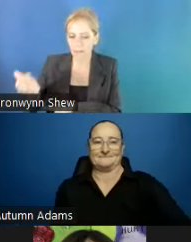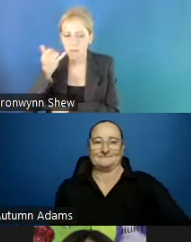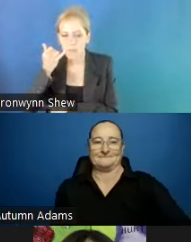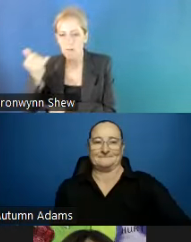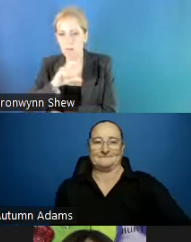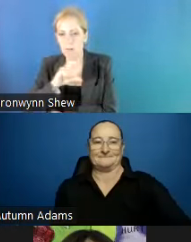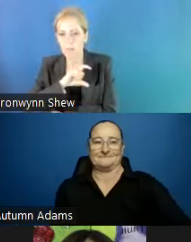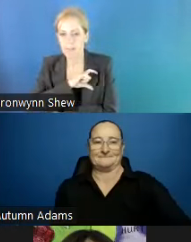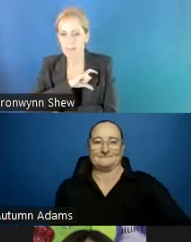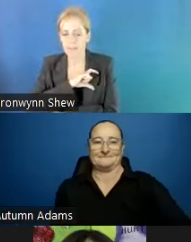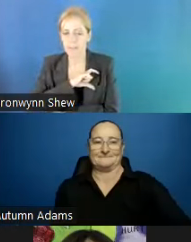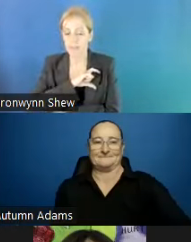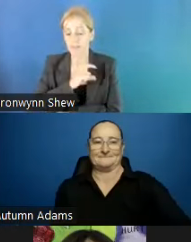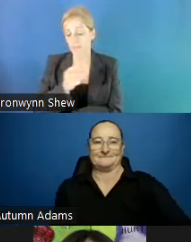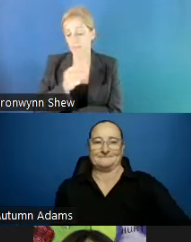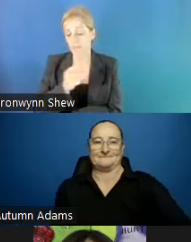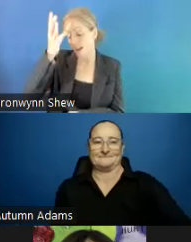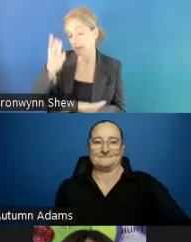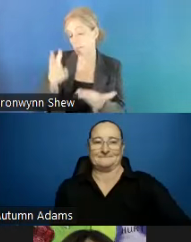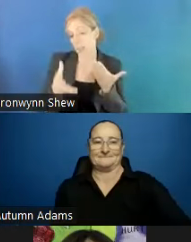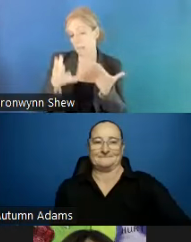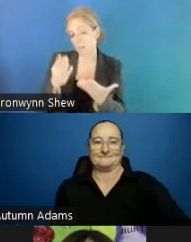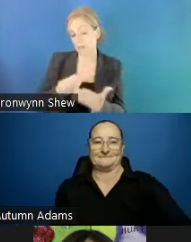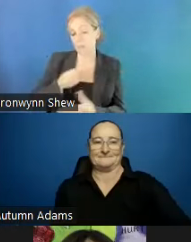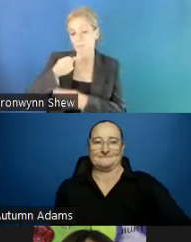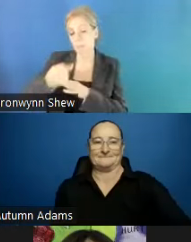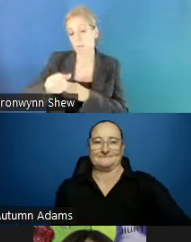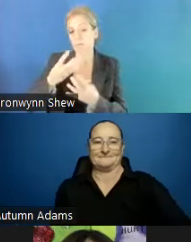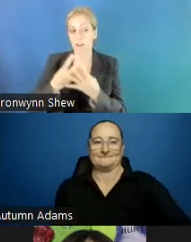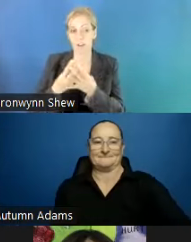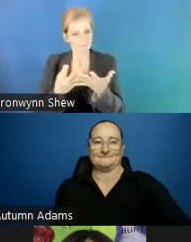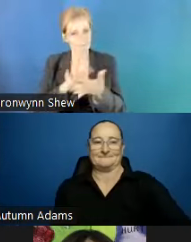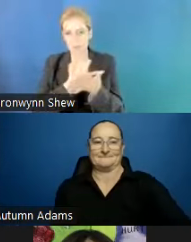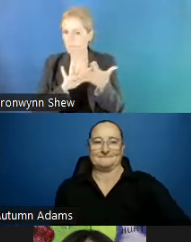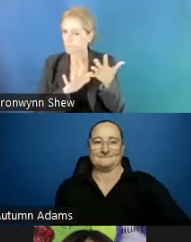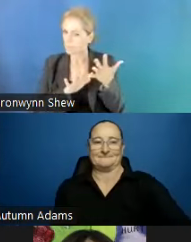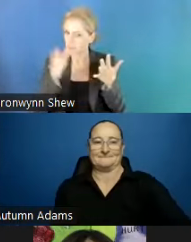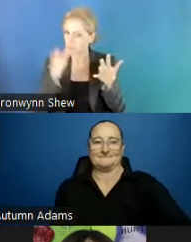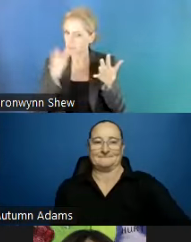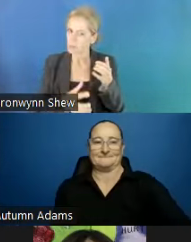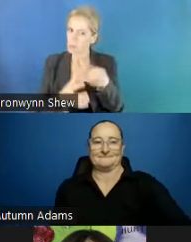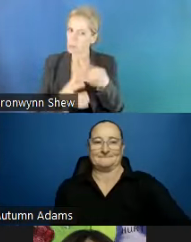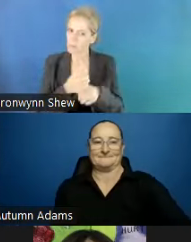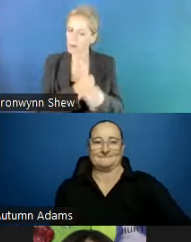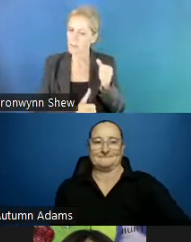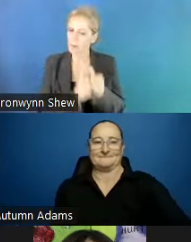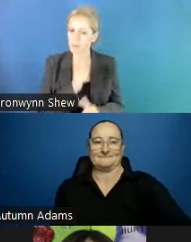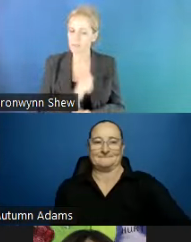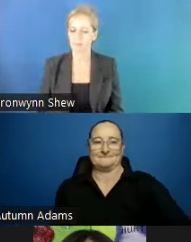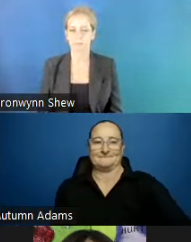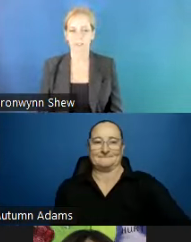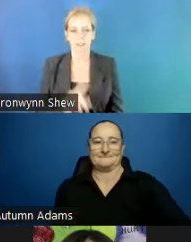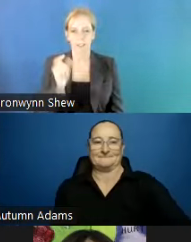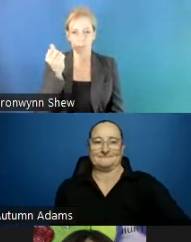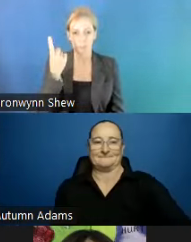maybe gone to jail. So yeah, you guys got most of the concepts. So the ASL slide showed what